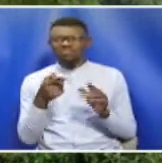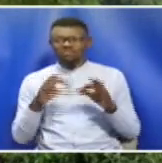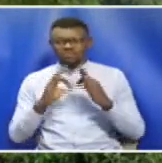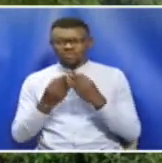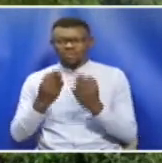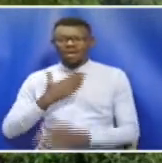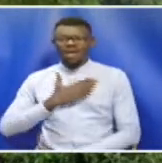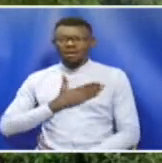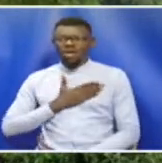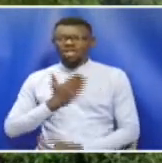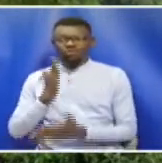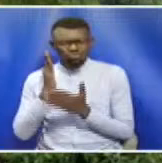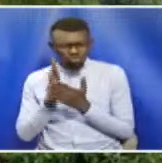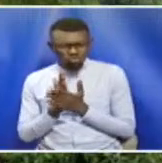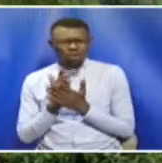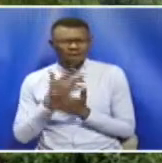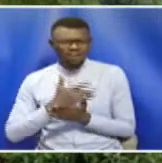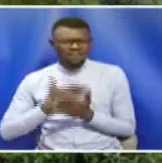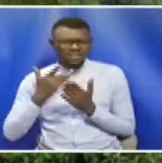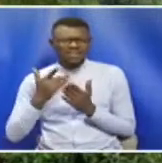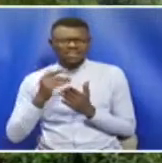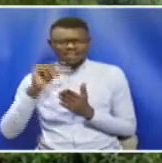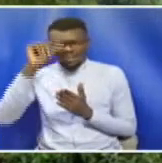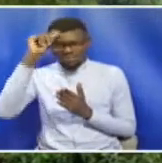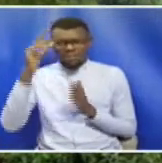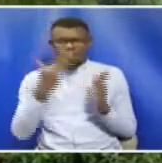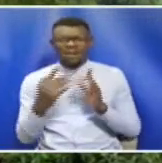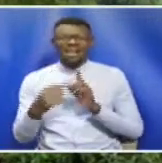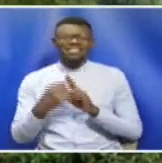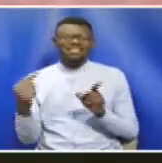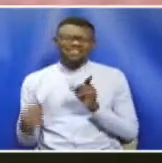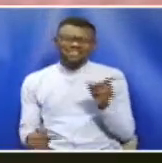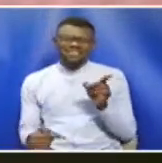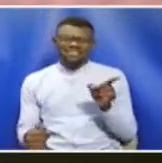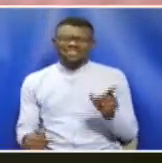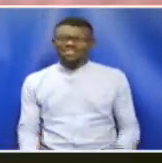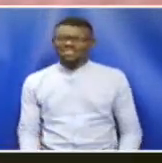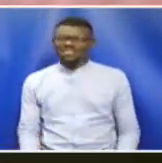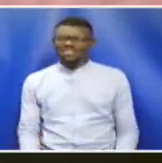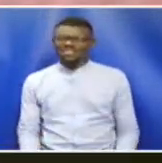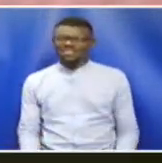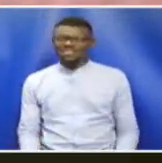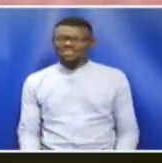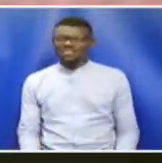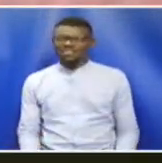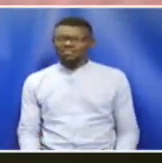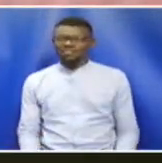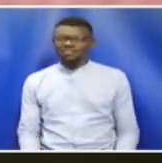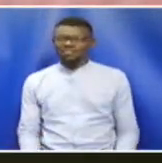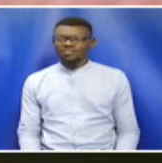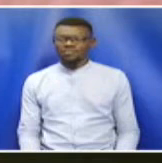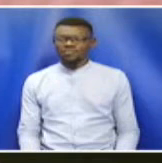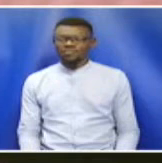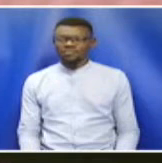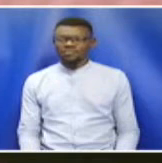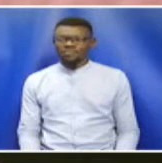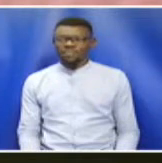should have triggered his death from some quarters. Unasikia tu uchungu kwa sababu